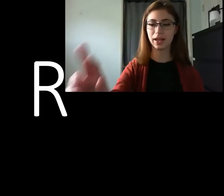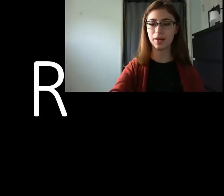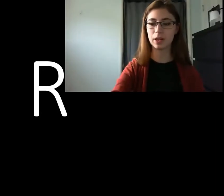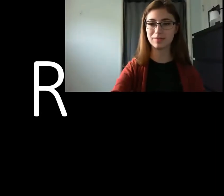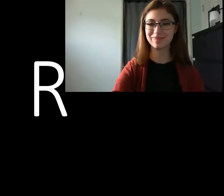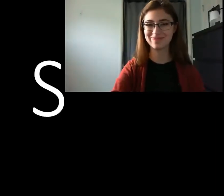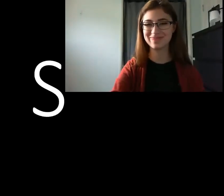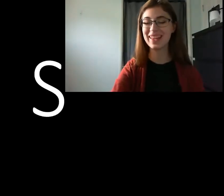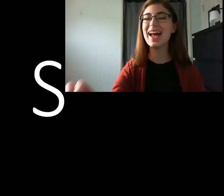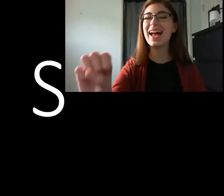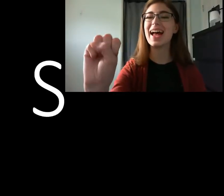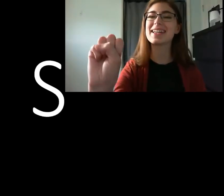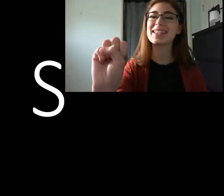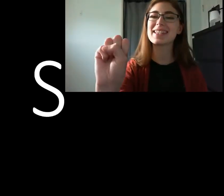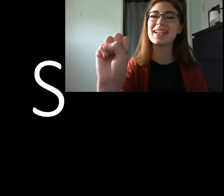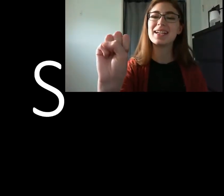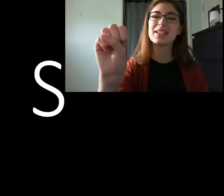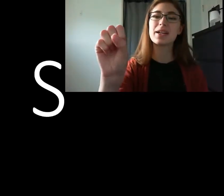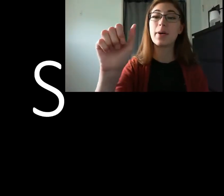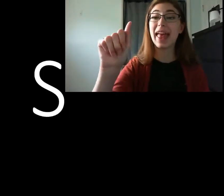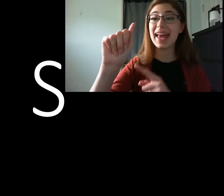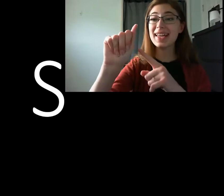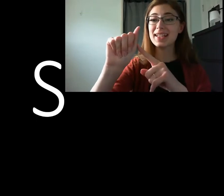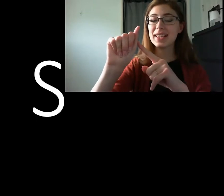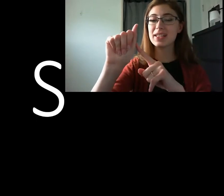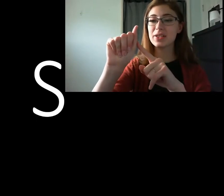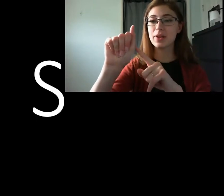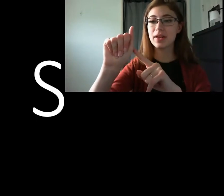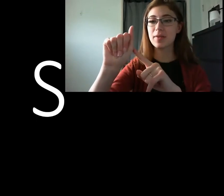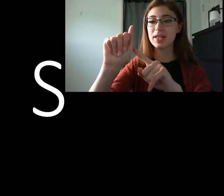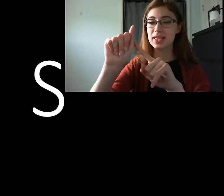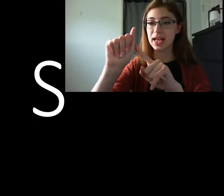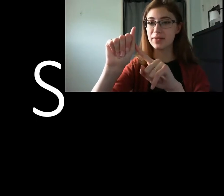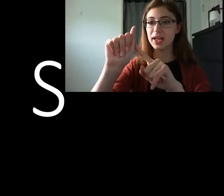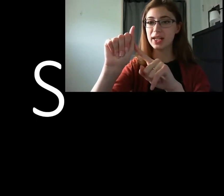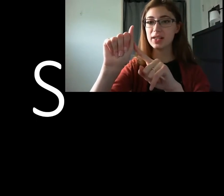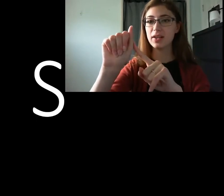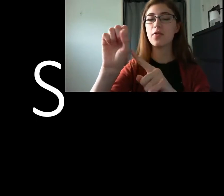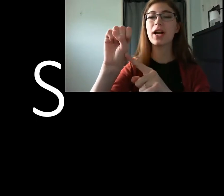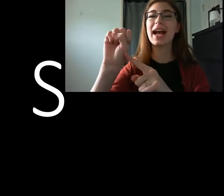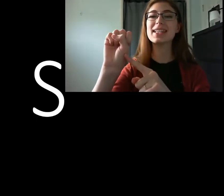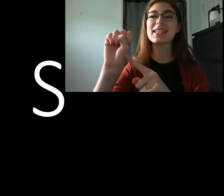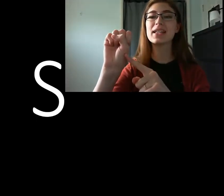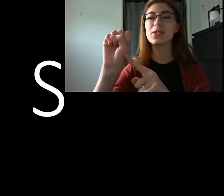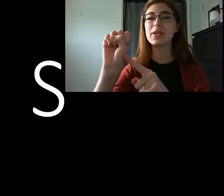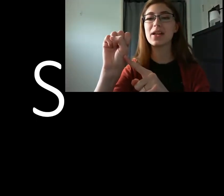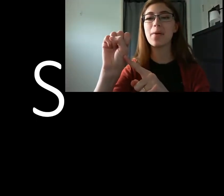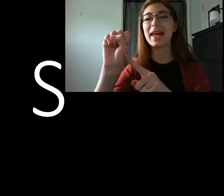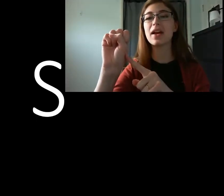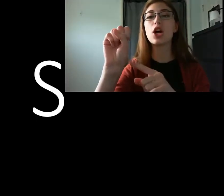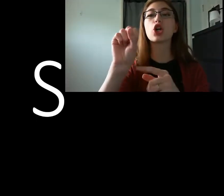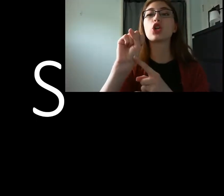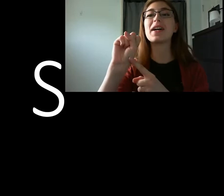Ooh, that camera. S. So A is your thumb at the side of your hand. For S, it is going to